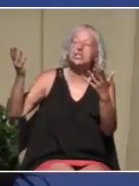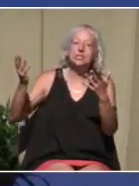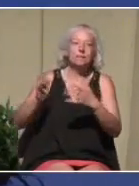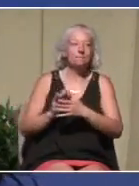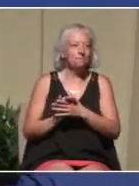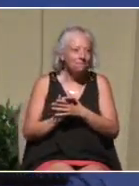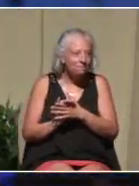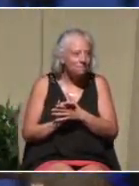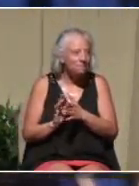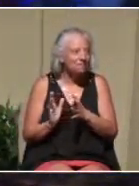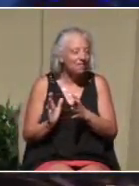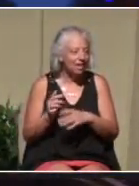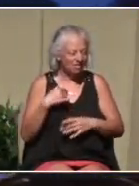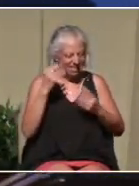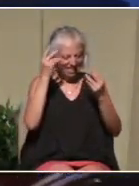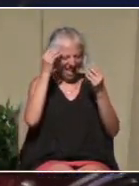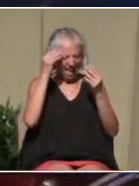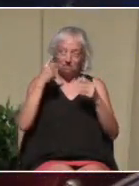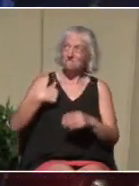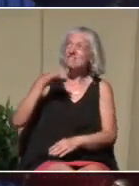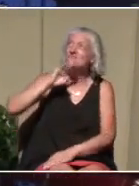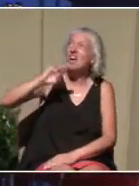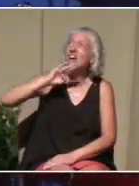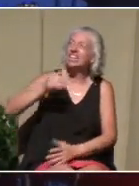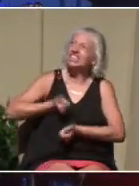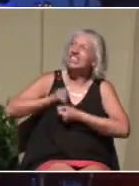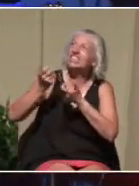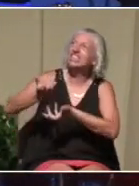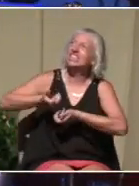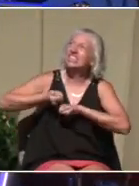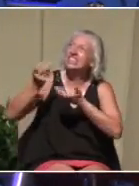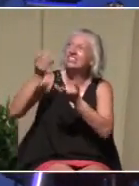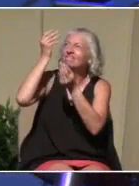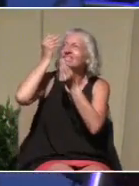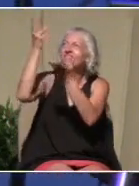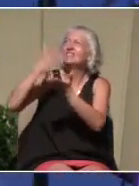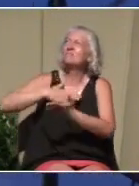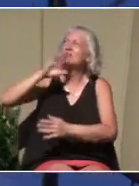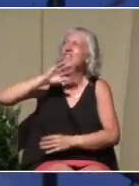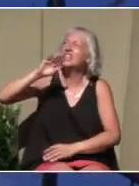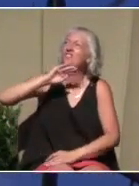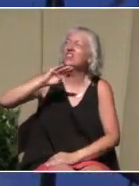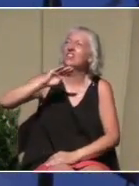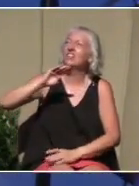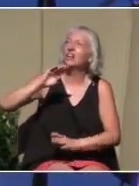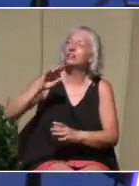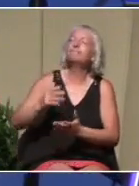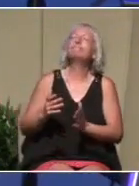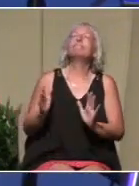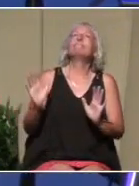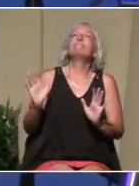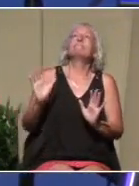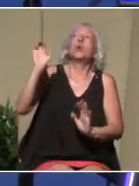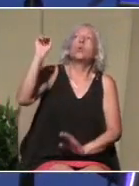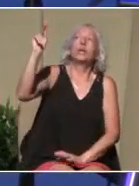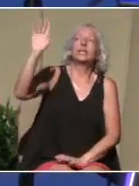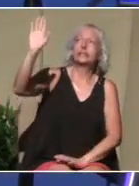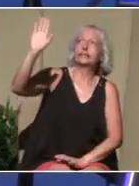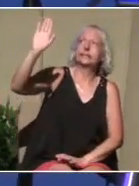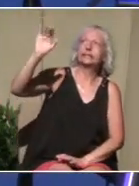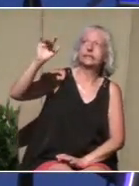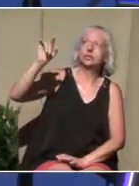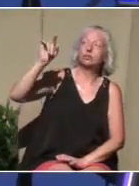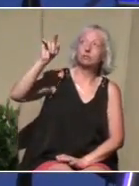And I was thinking, as I was frustrated with God and I was expressing my frustrations with God, I thought to myself, okay, God, how do I get from here with these